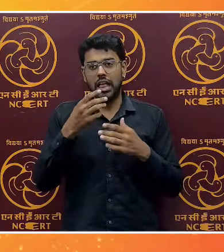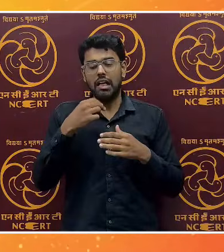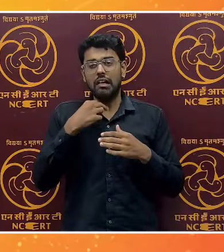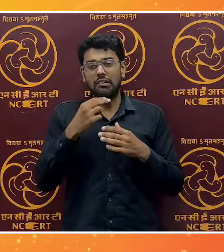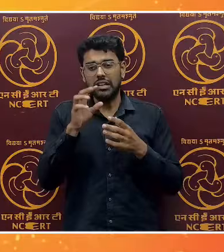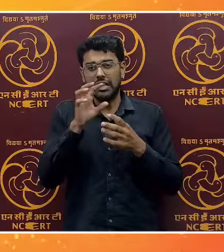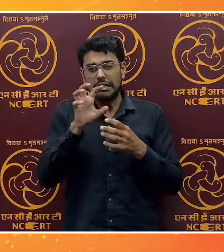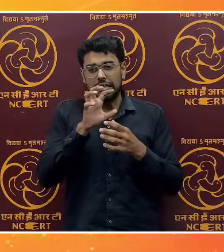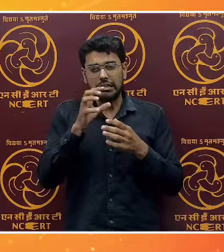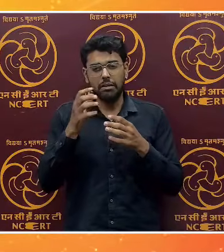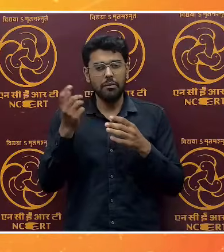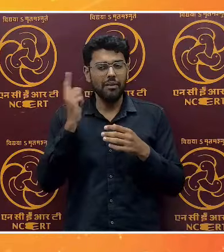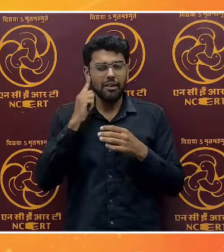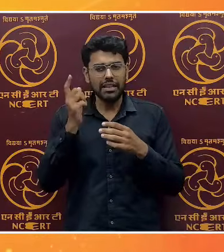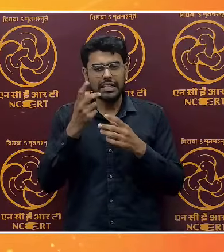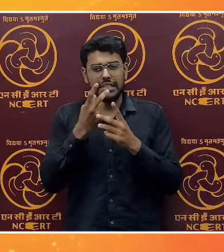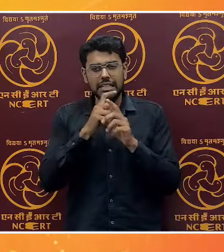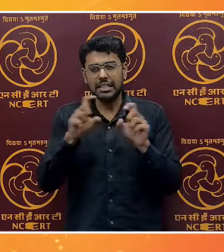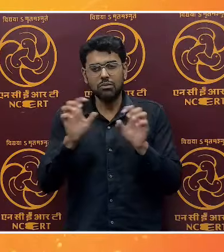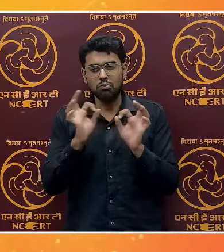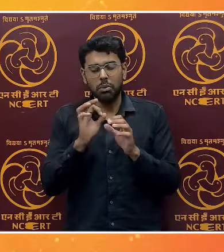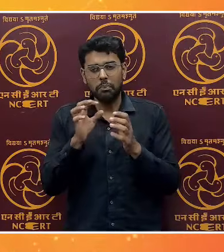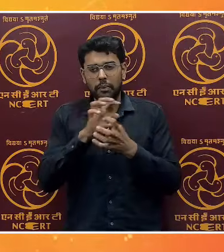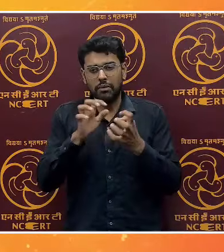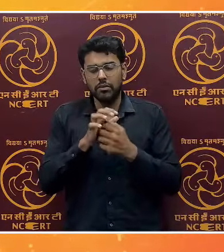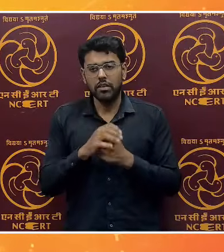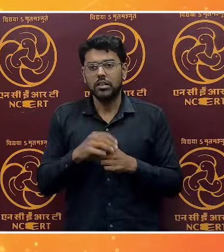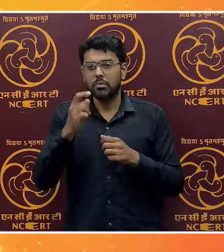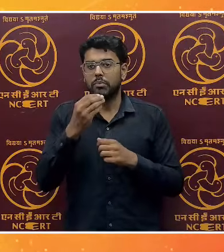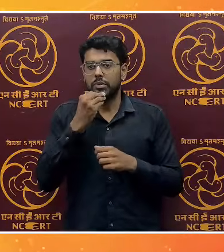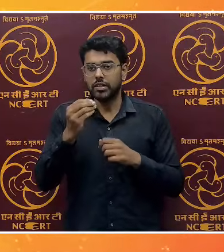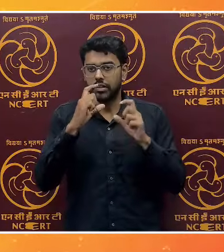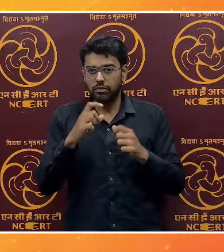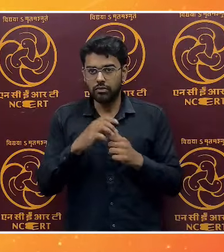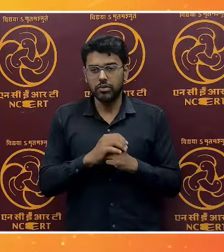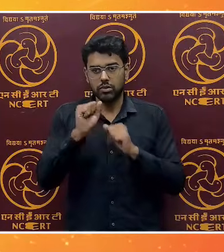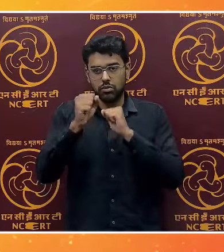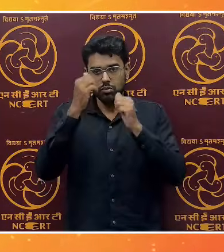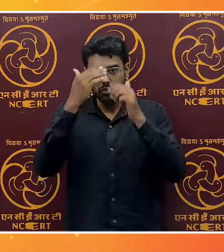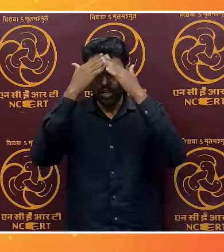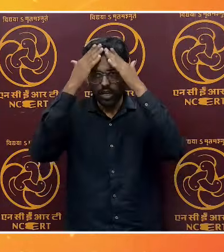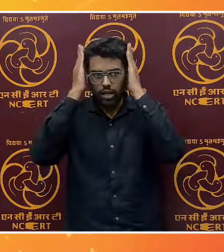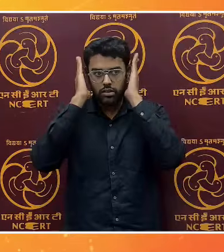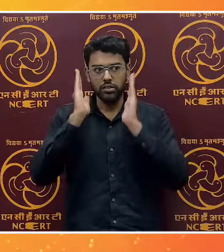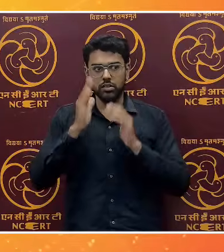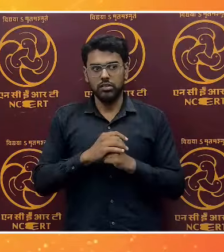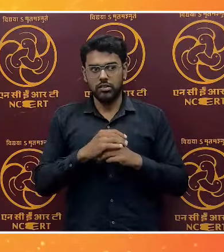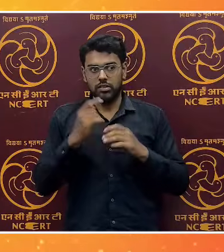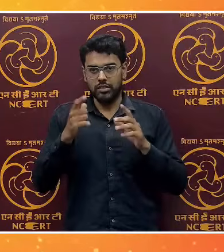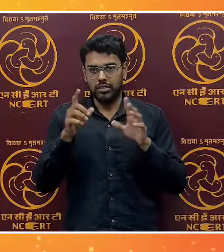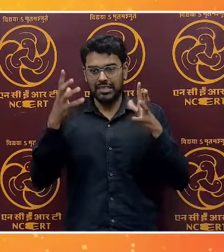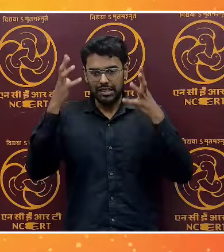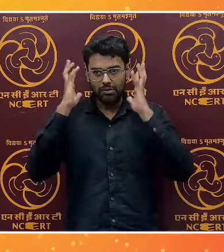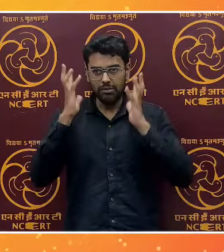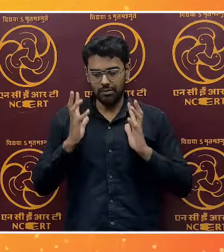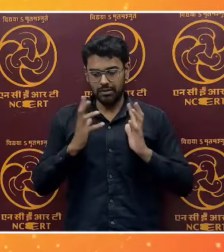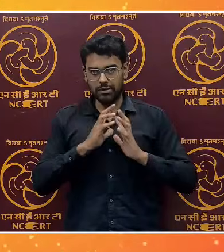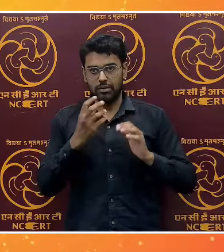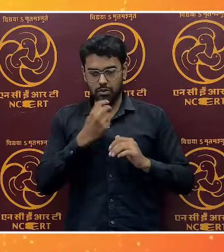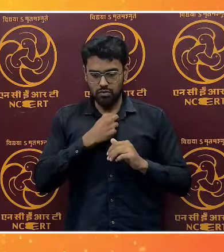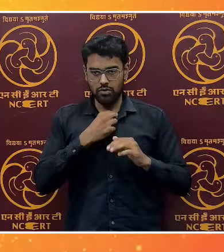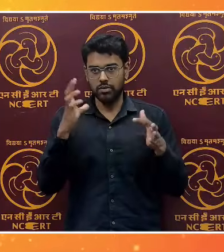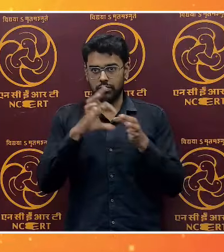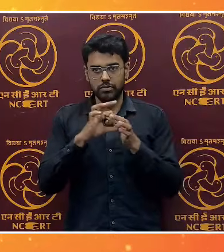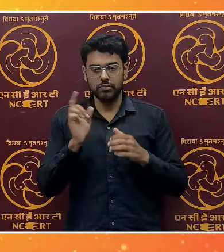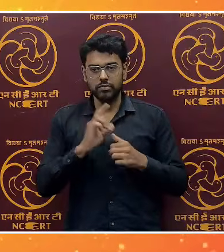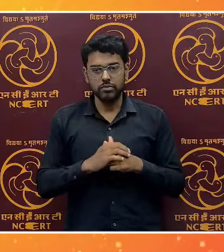rustling sound. Yes. Okay, so you have to be very careful about it. Your hair not be like should not come on the microphone. So